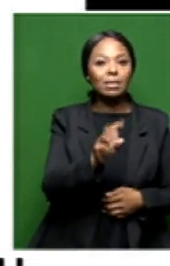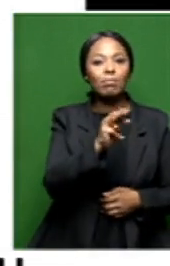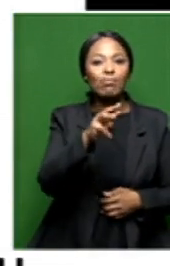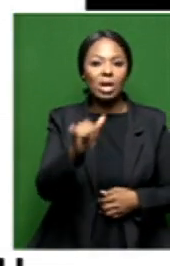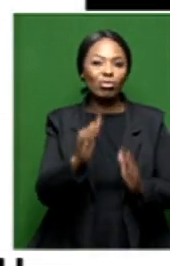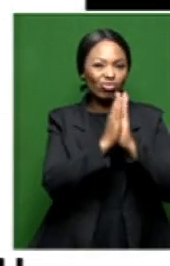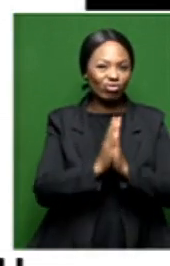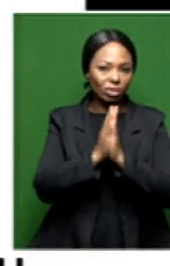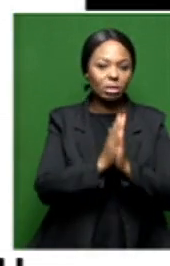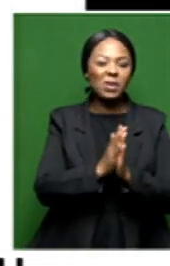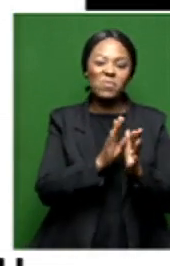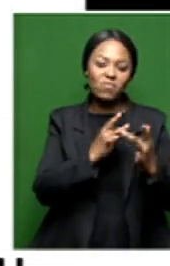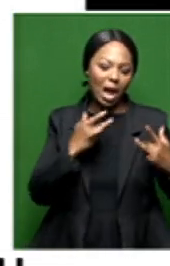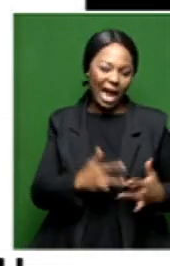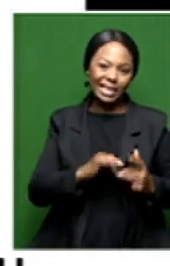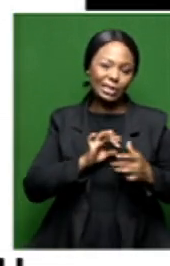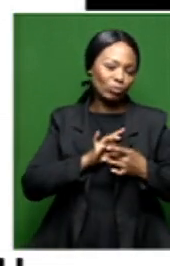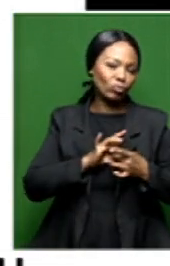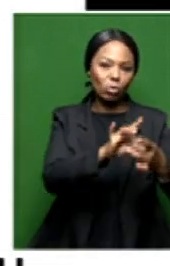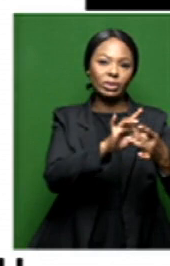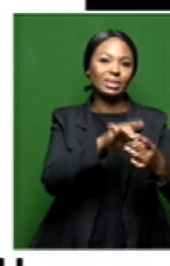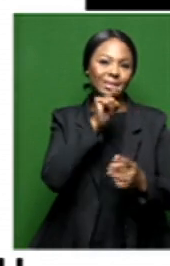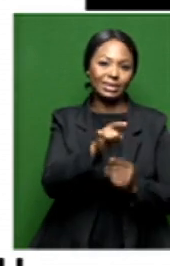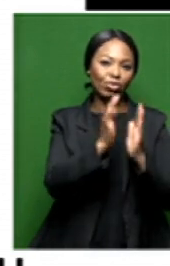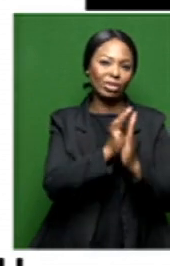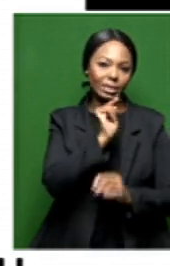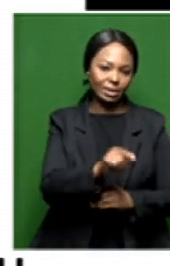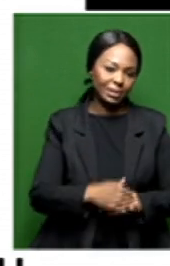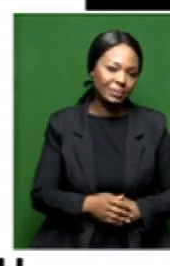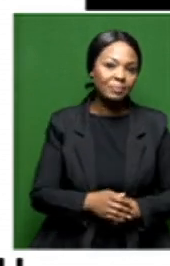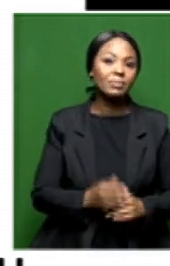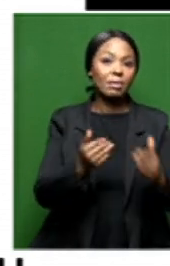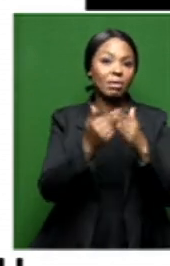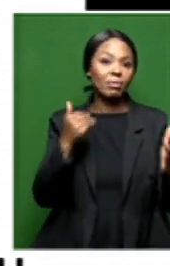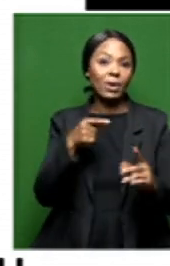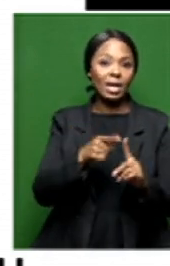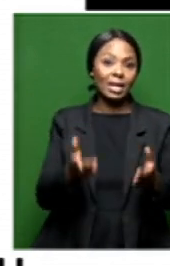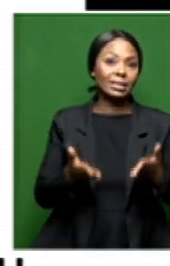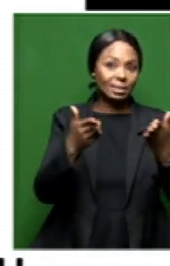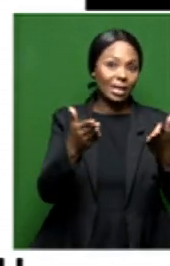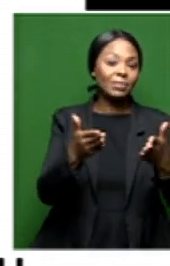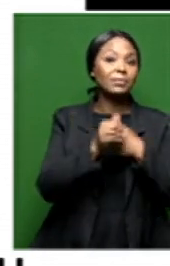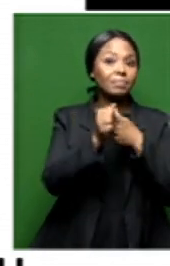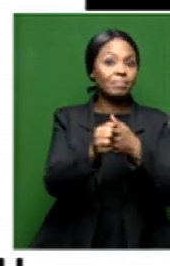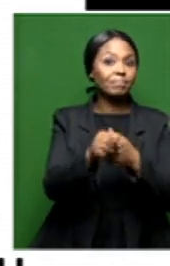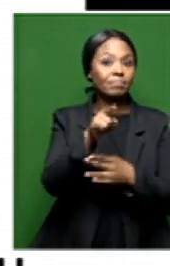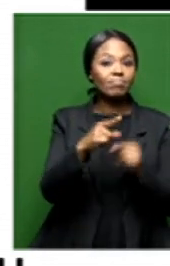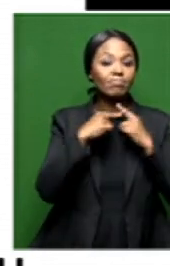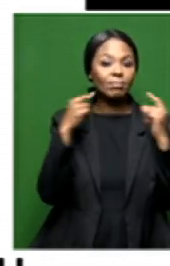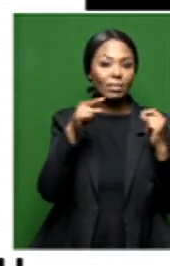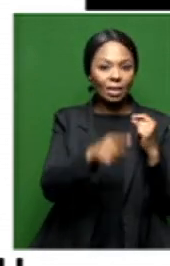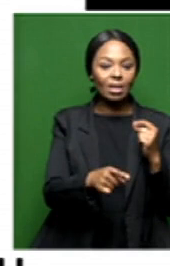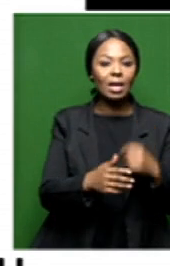and dear to him. Archbishop Desmond Tutu, before he served as dean there, he was actually ordained in that cathedral